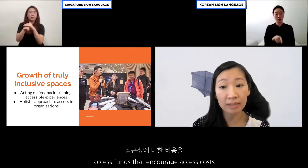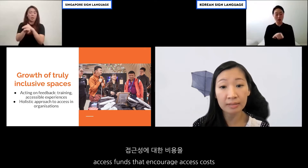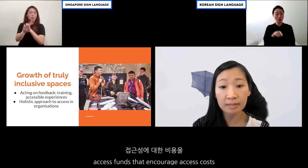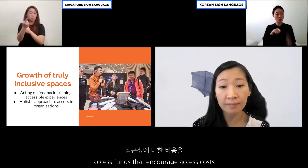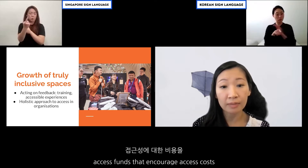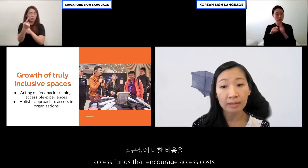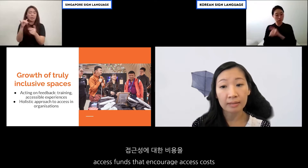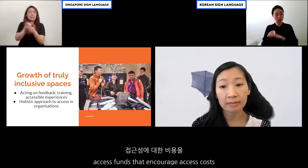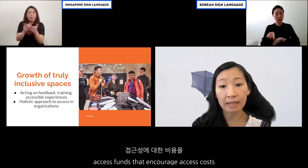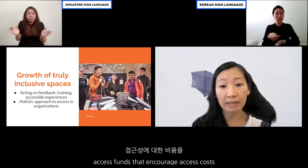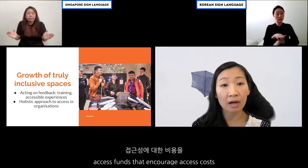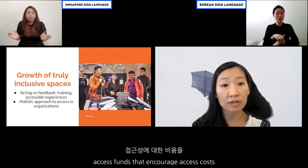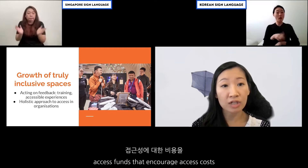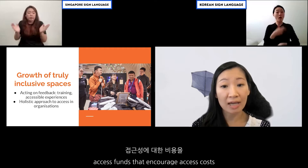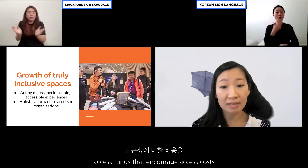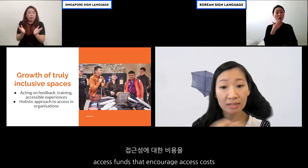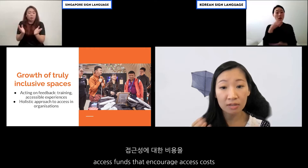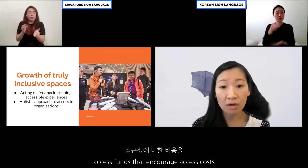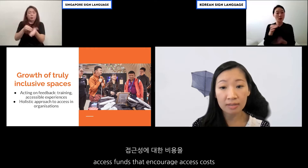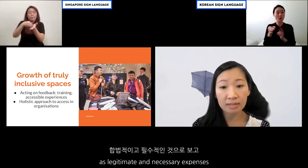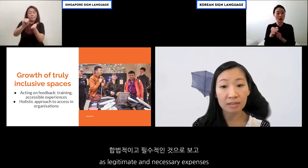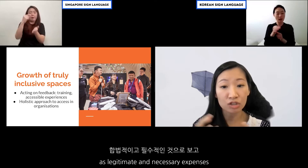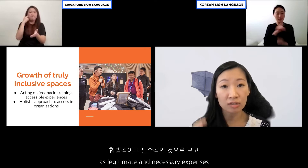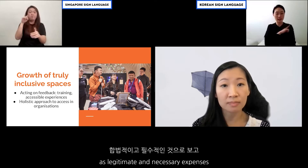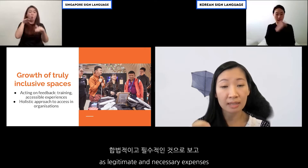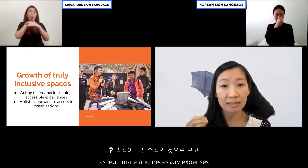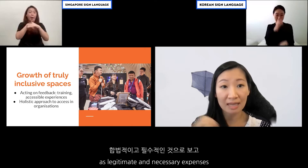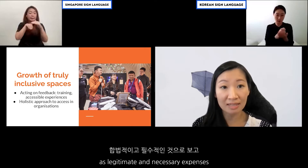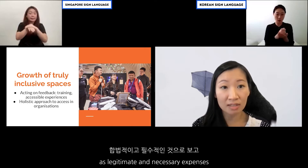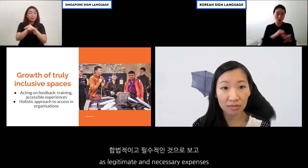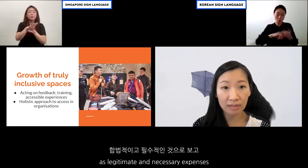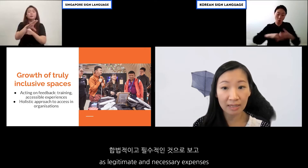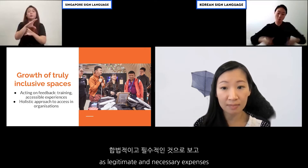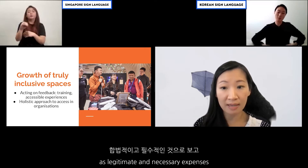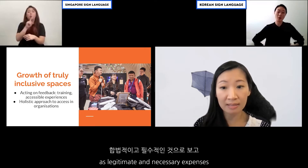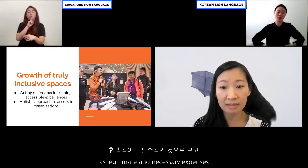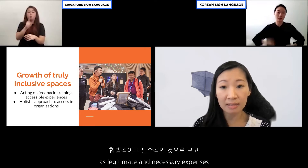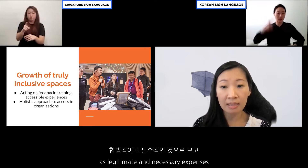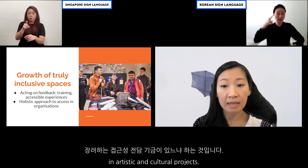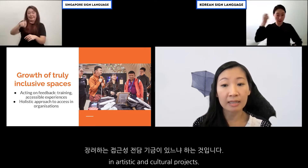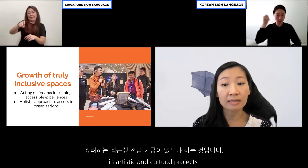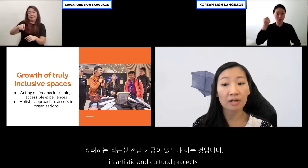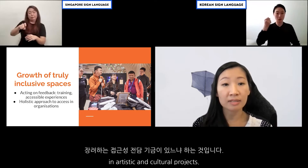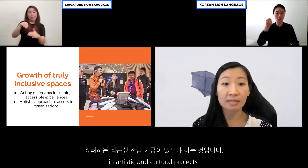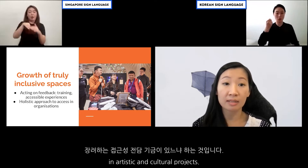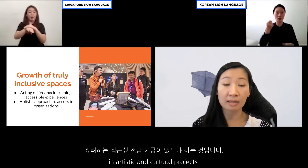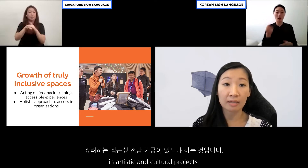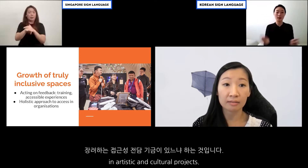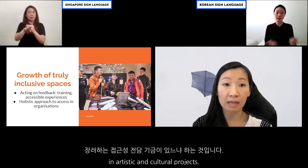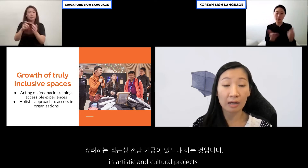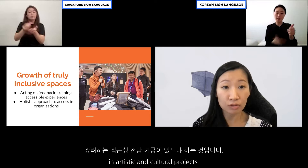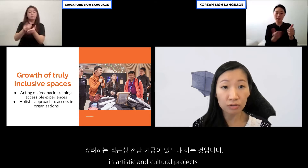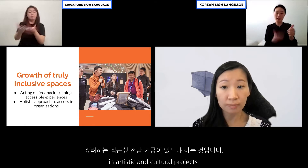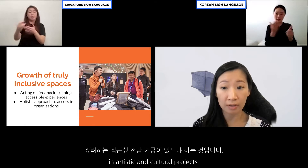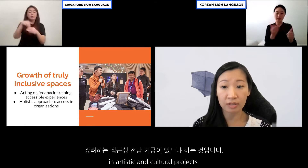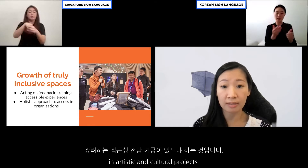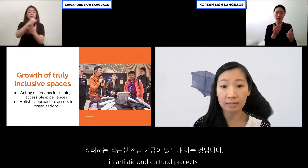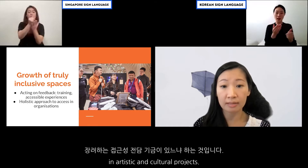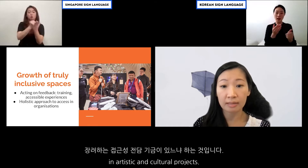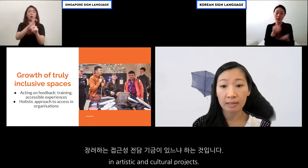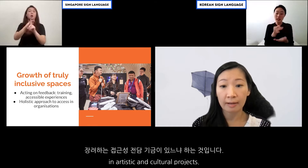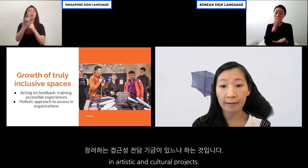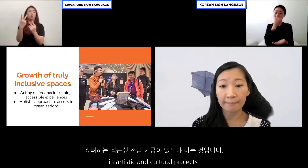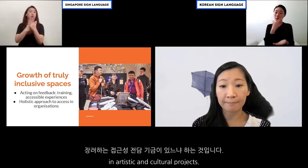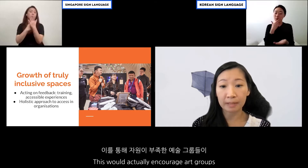access funds that encourage access costs as legitimate and necessary expense in artistic and cultural